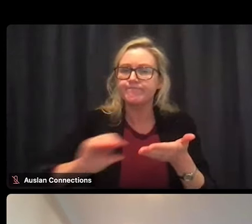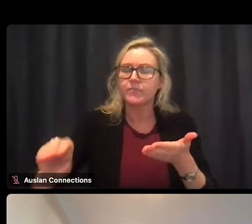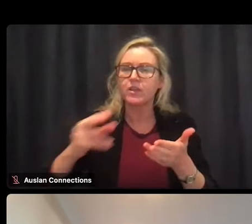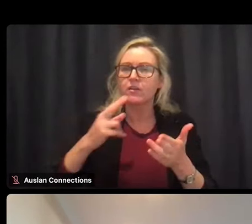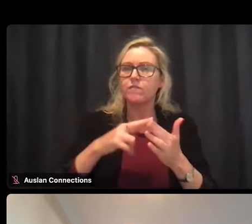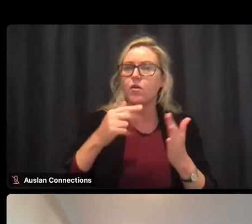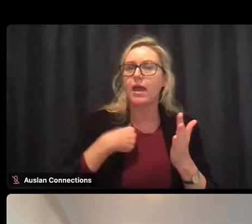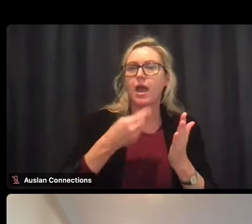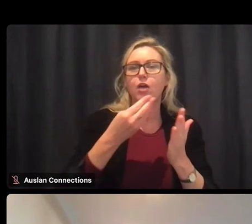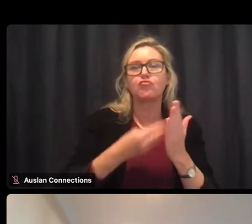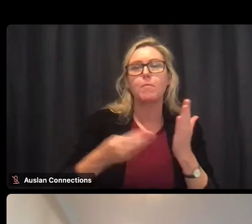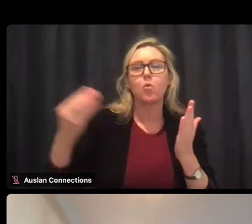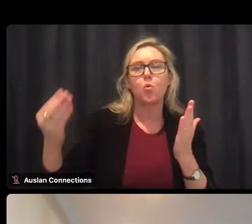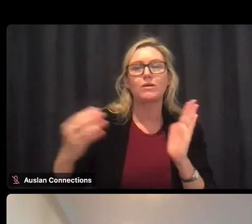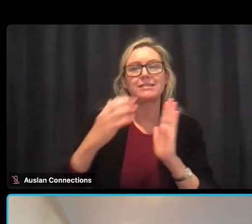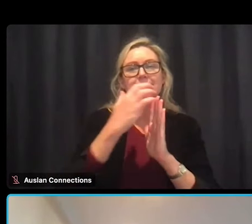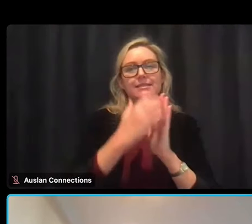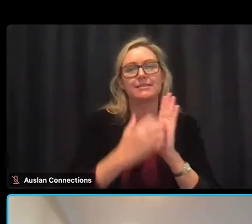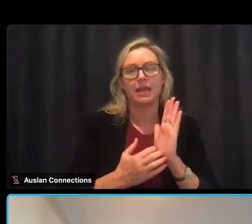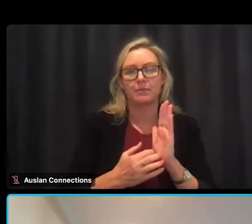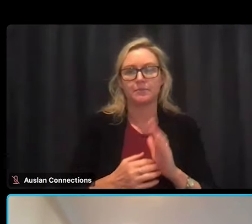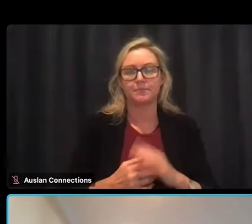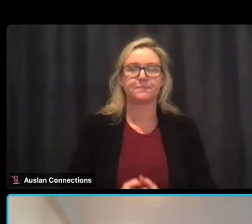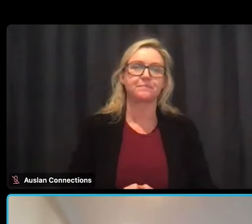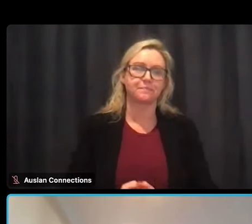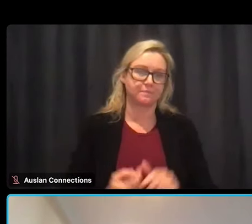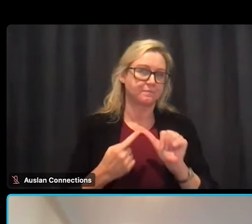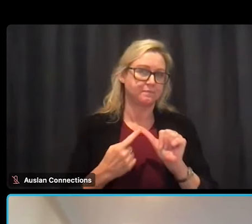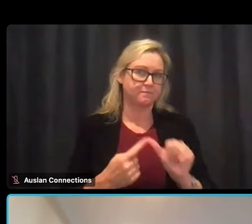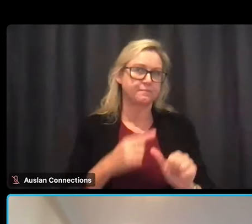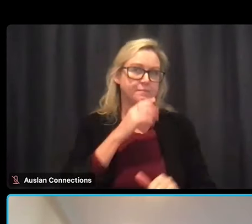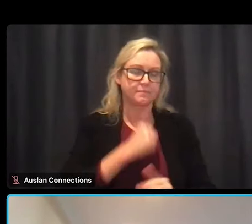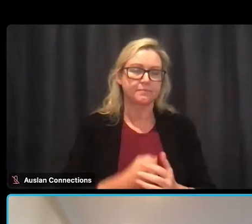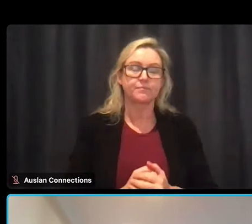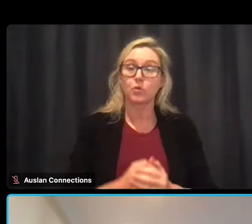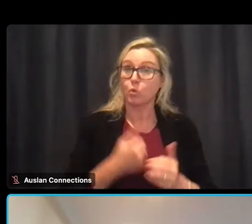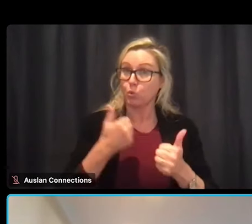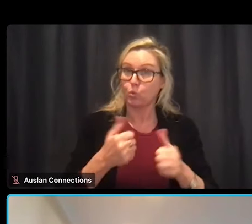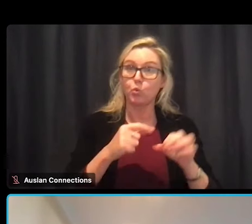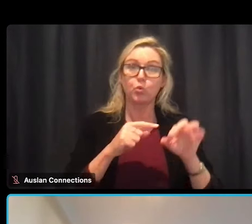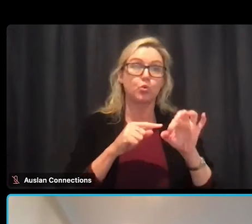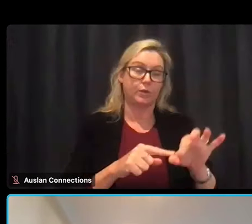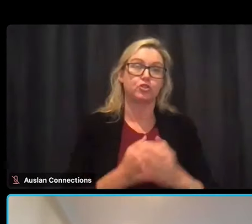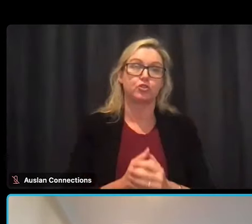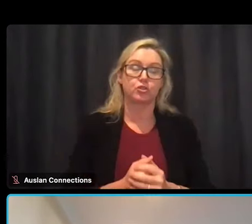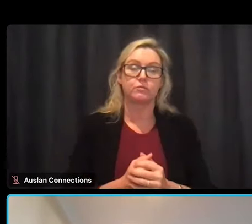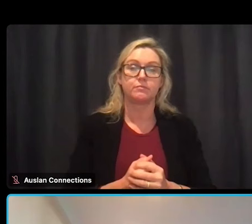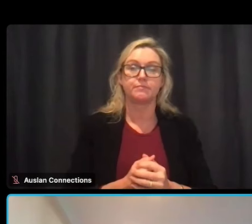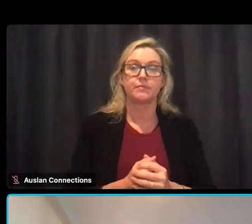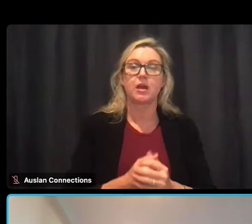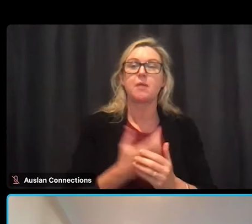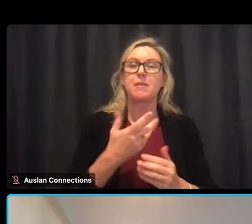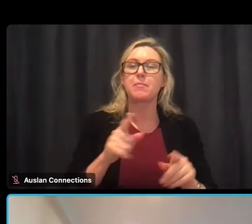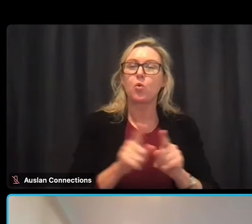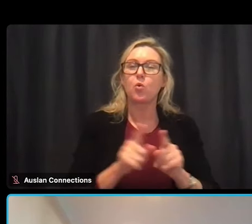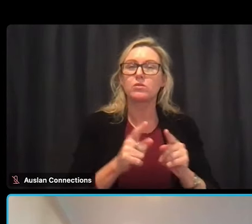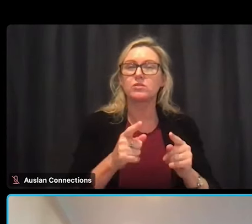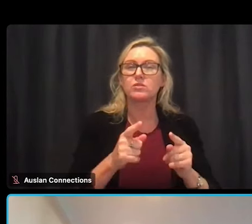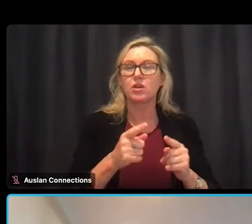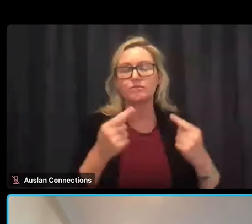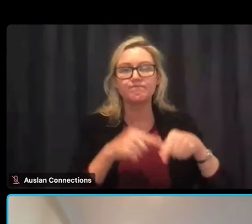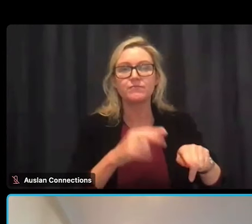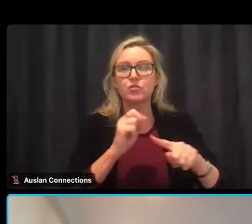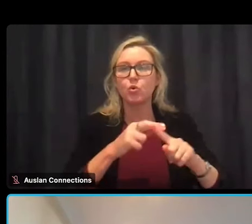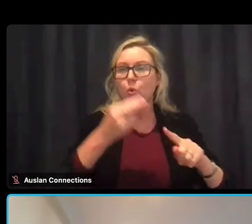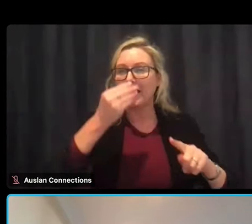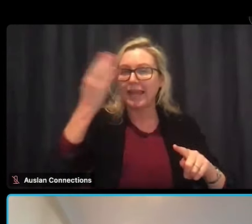reporting statement. Yeah, look, this is a good question. Also, could come down to your leave entitlements. That of your